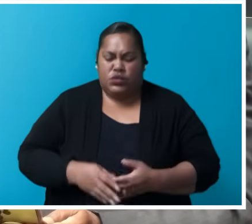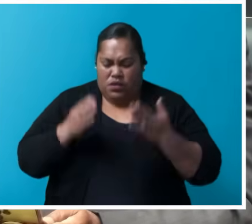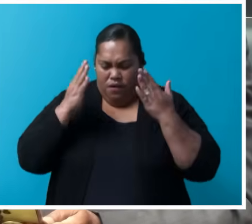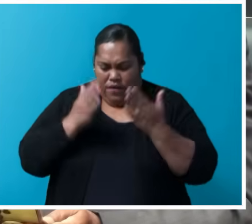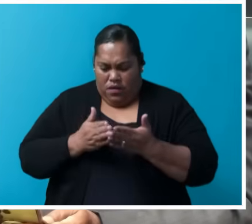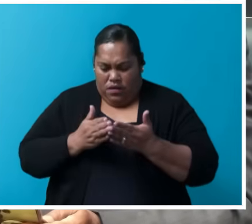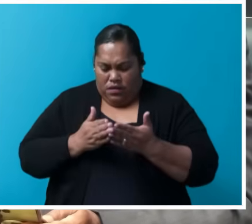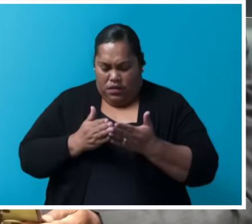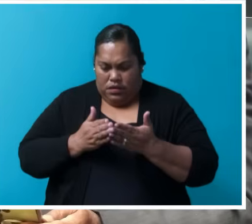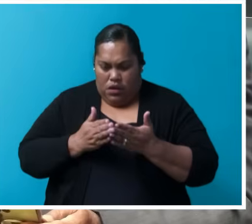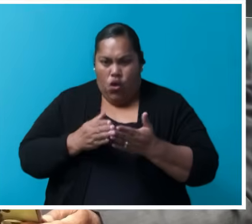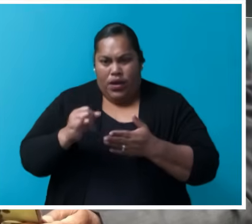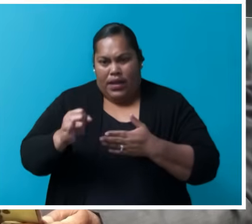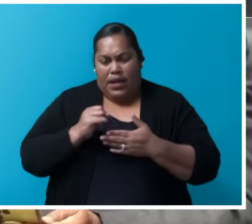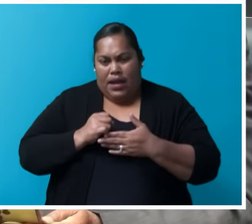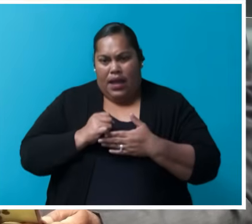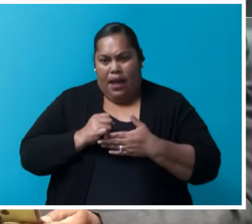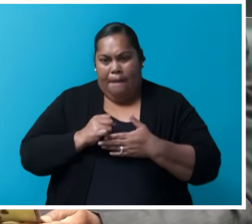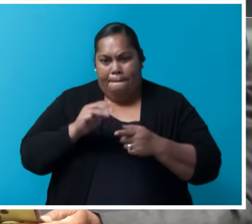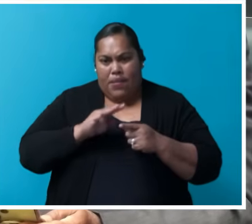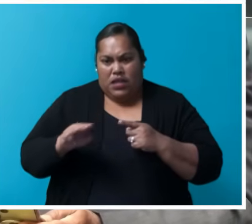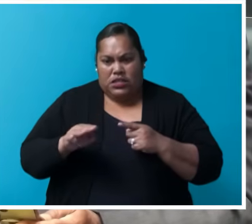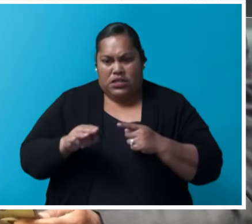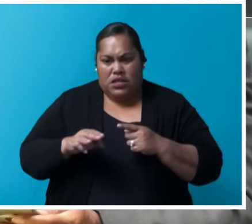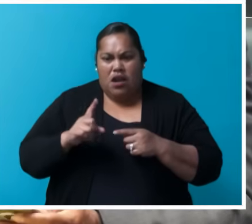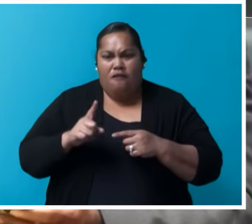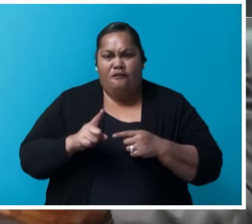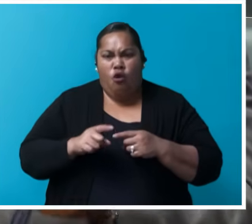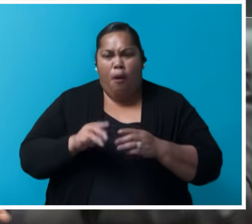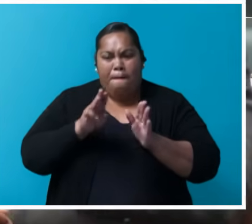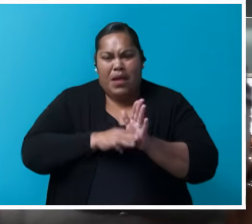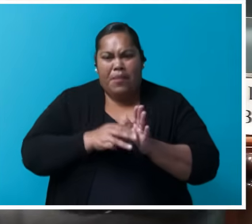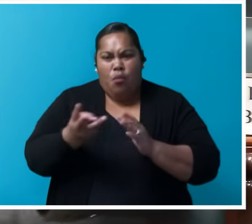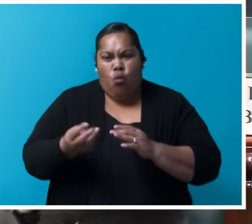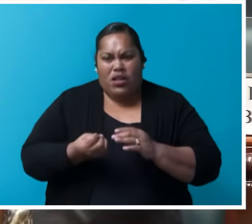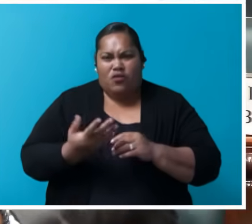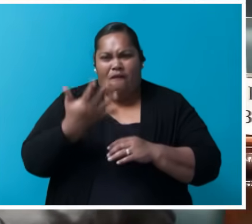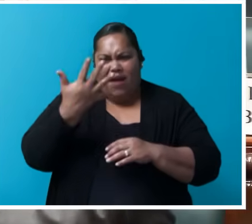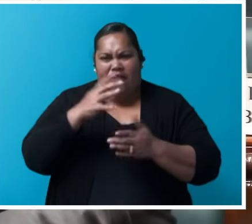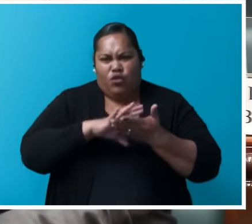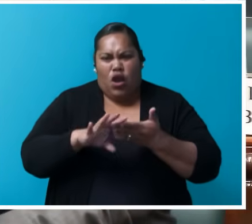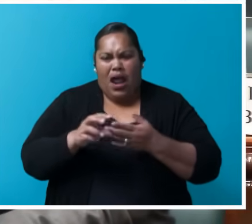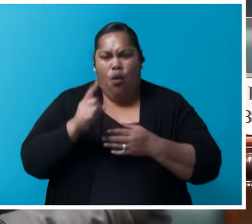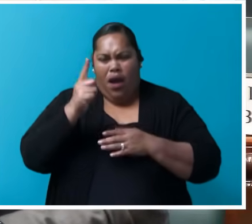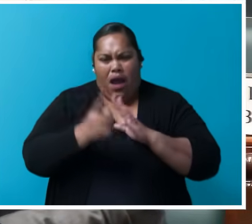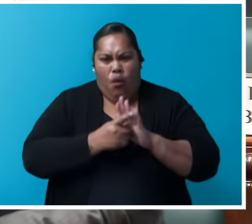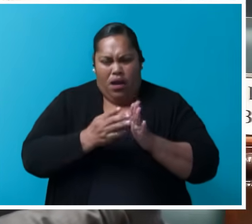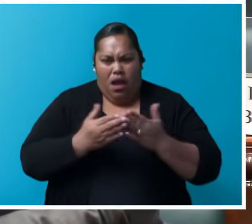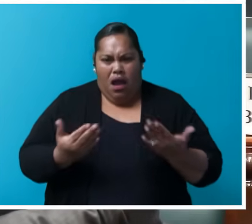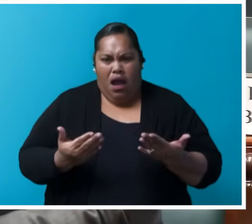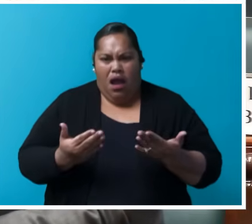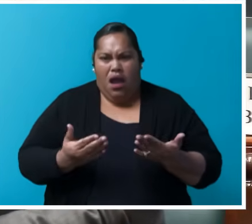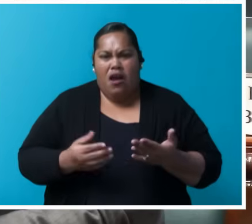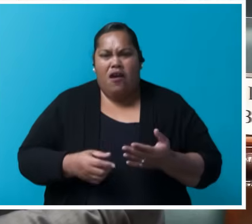on income measures, like raising minimum wage to $5 an hour. We increased the salaries of the